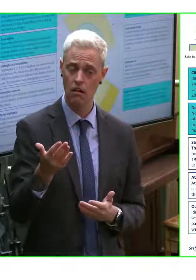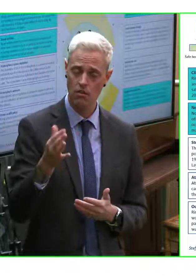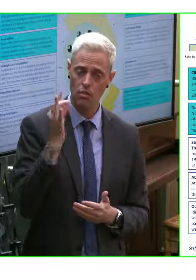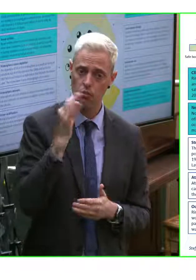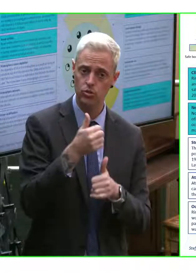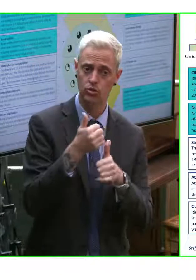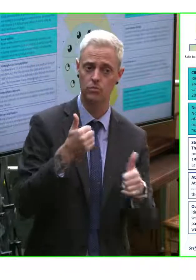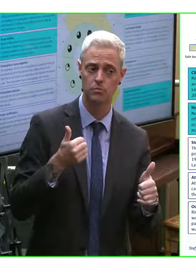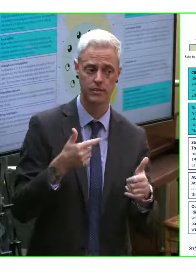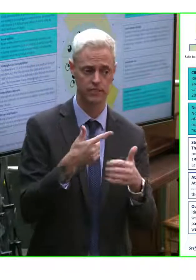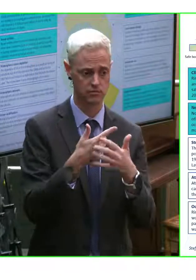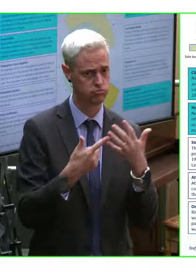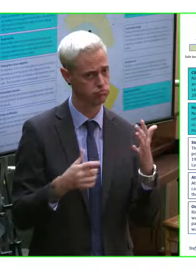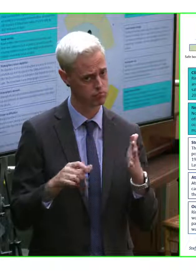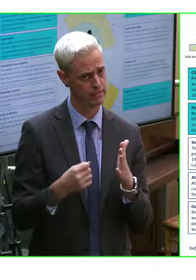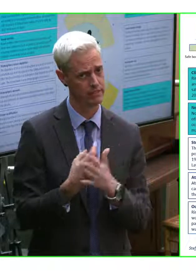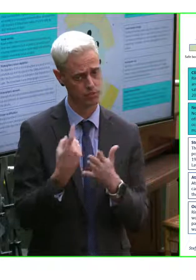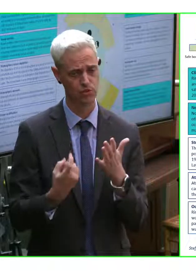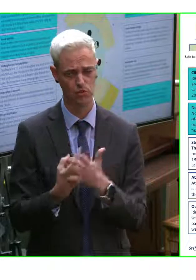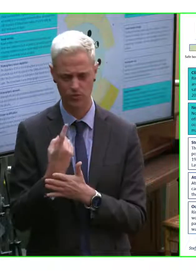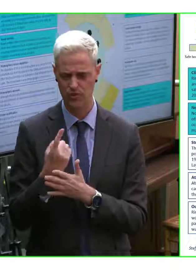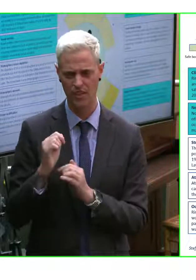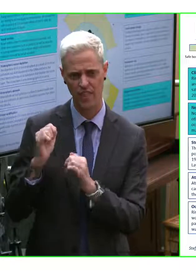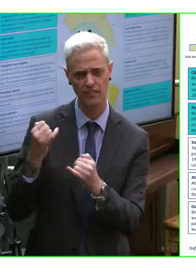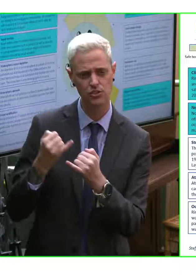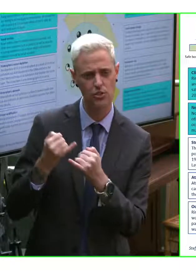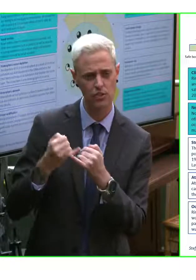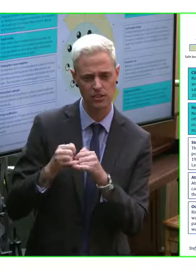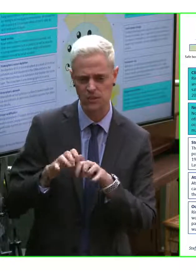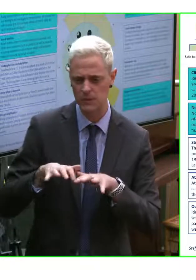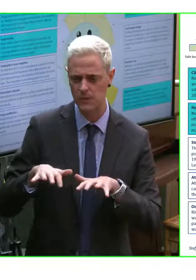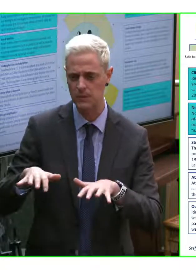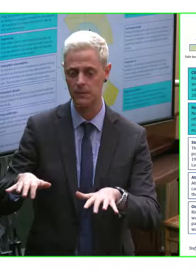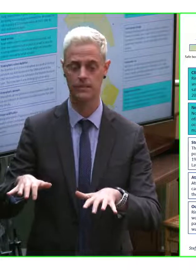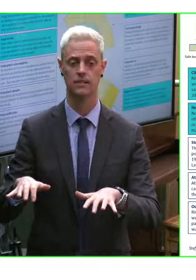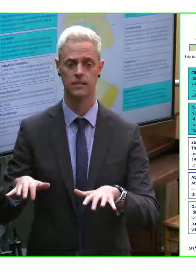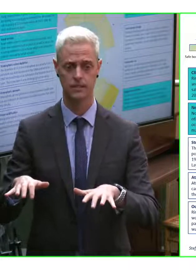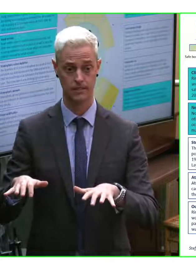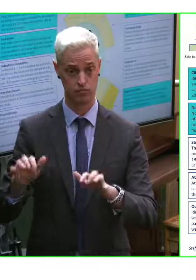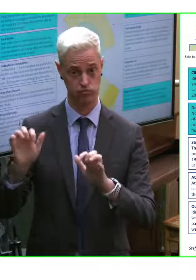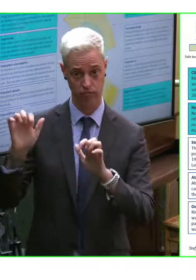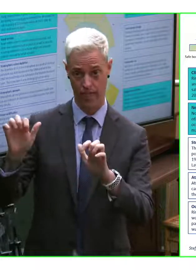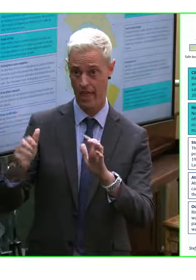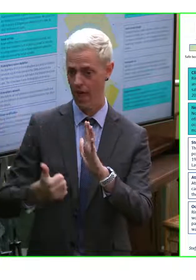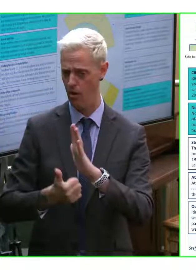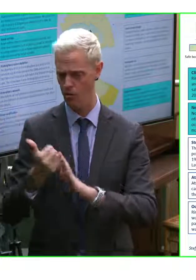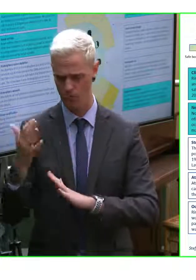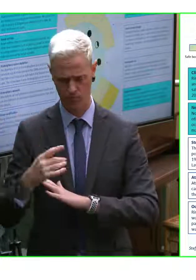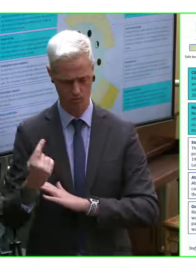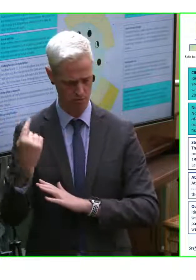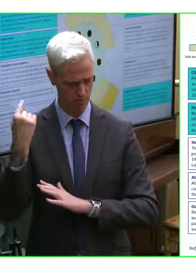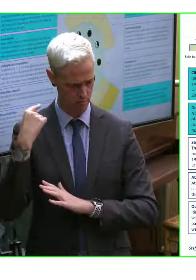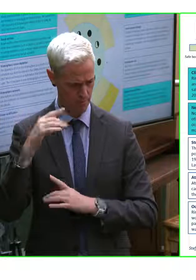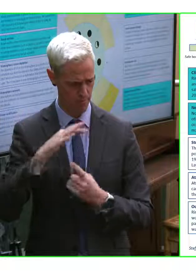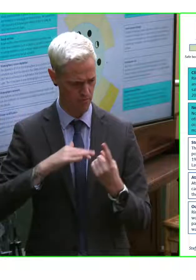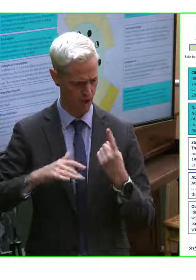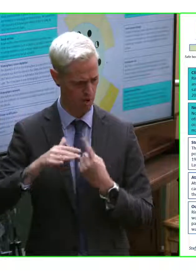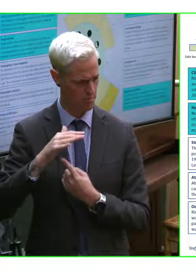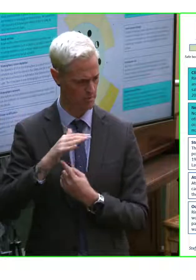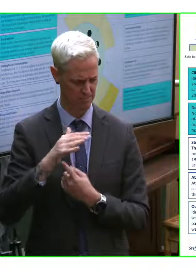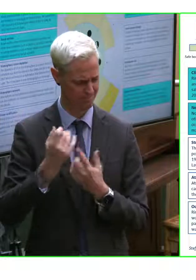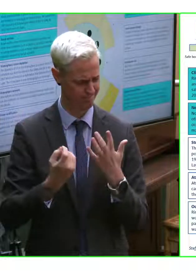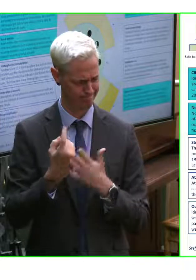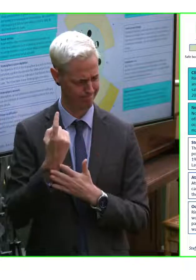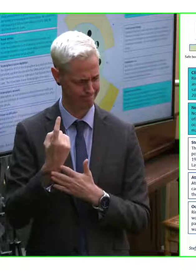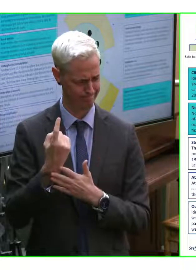moment with all of these sewage issues. I'm not entirely sure what the outcome was of the Environment Bill yesterday. I understand it's a